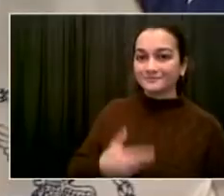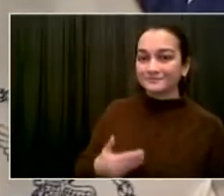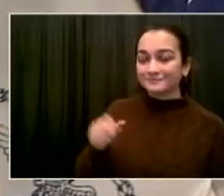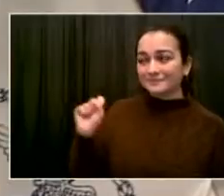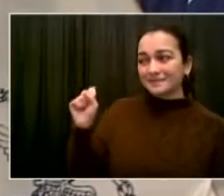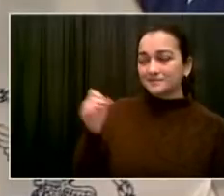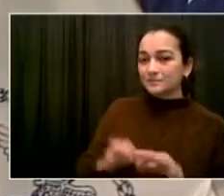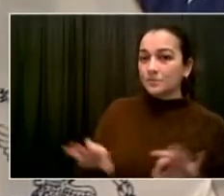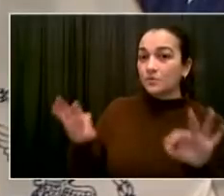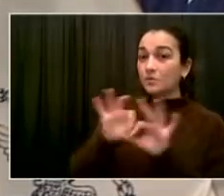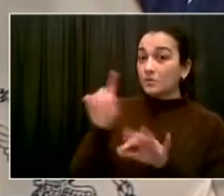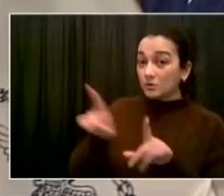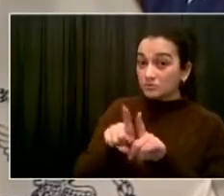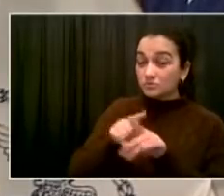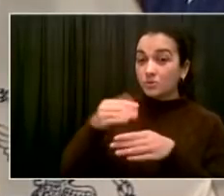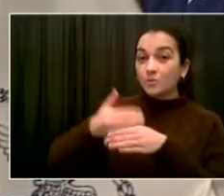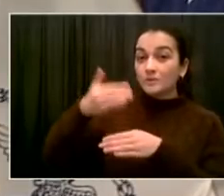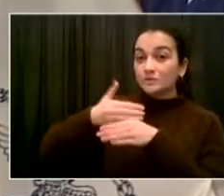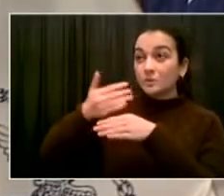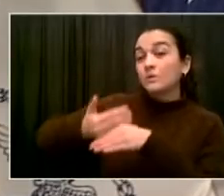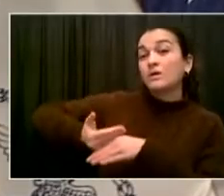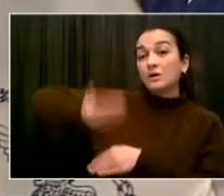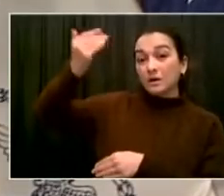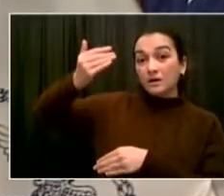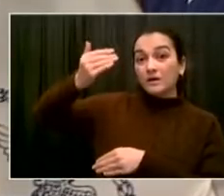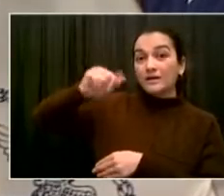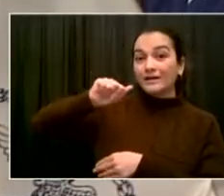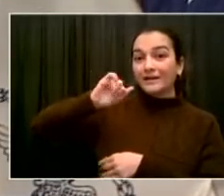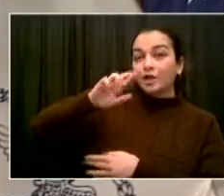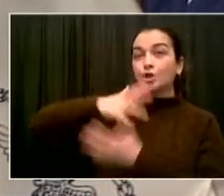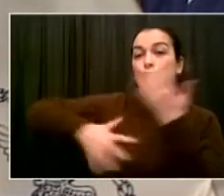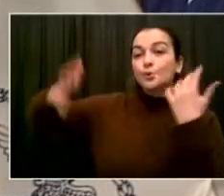Go ahead. The next is Jimmy Vielkine from the Wall Street Journal.